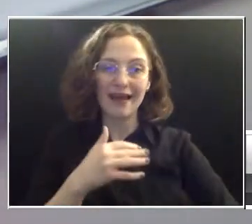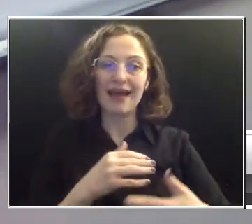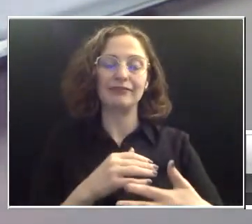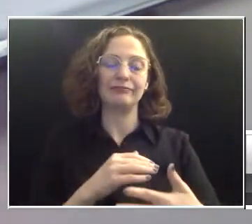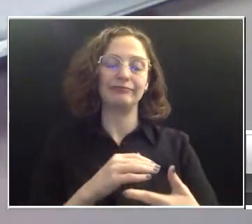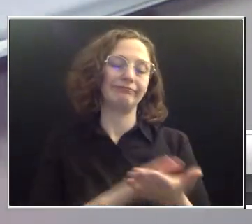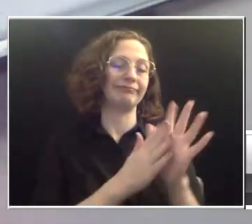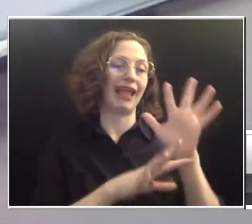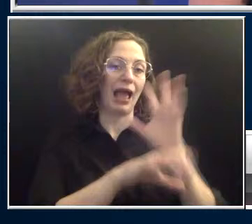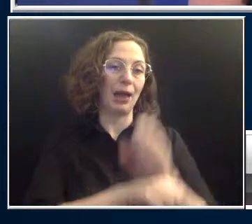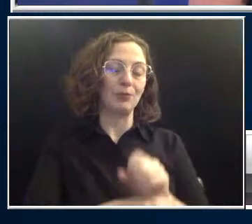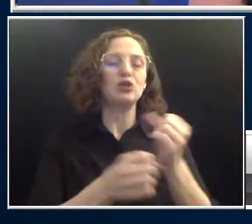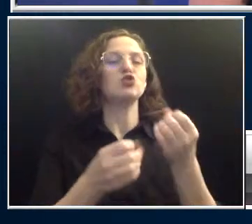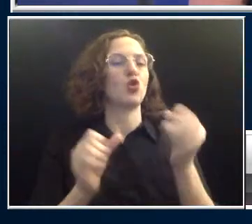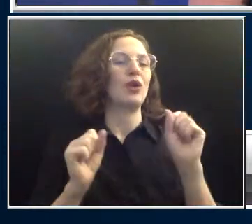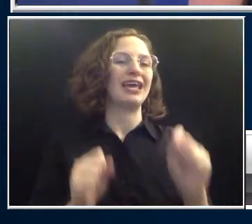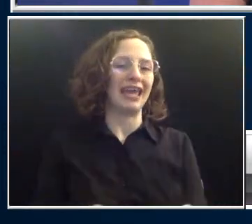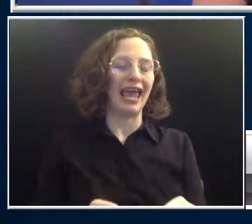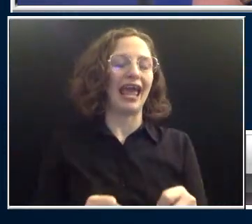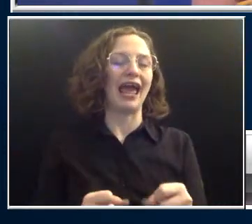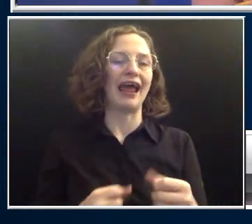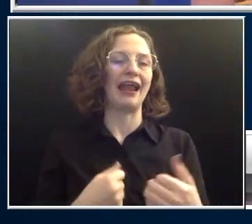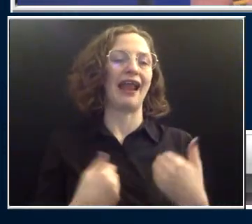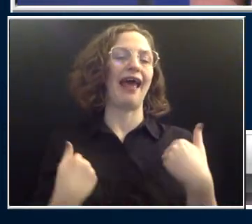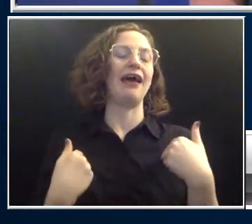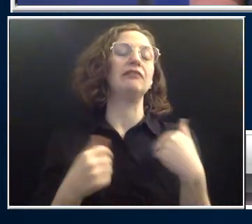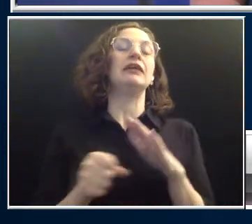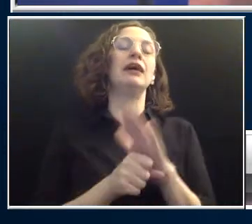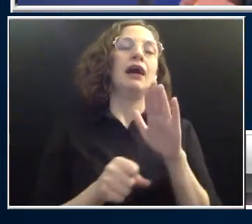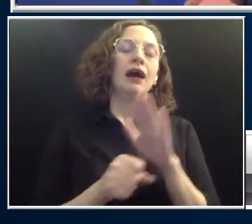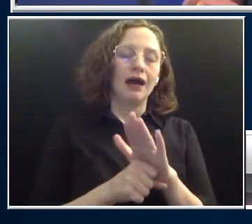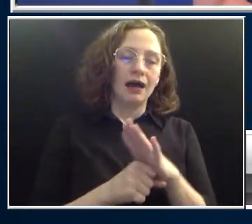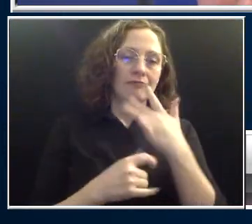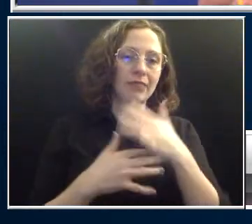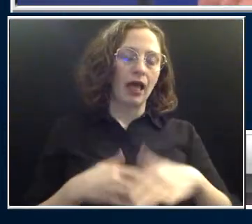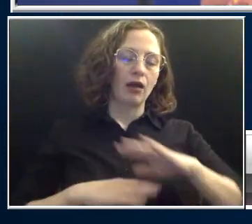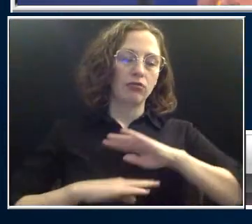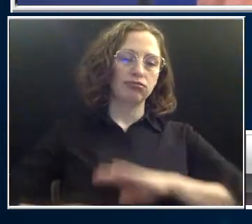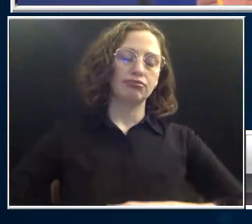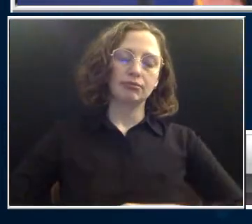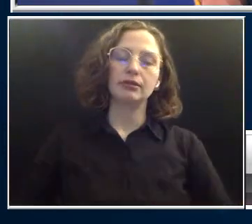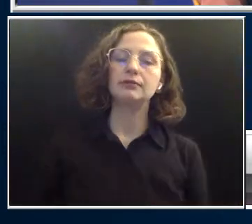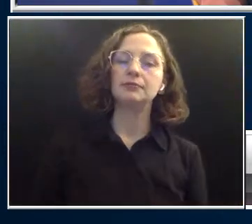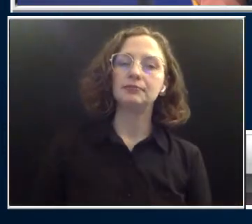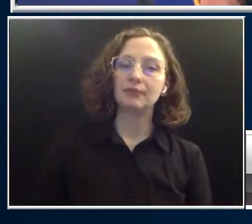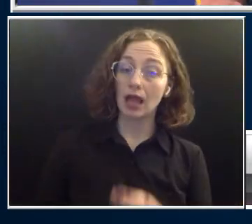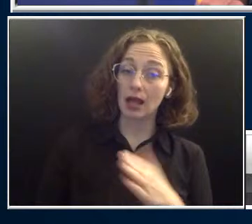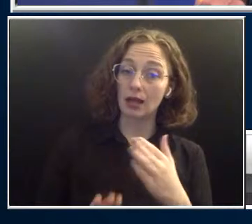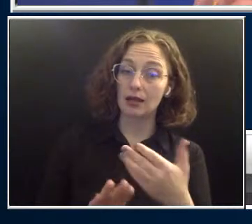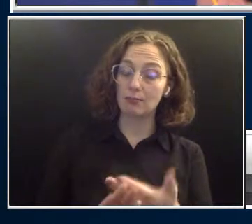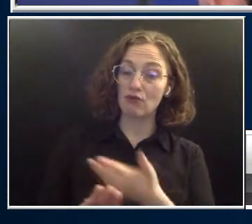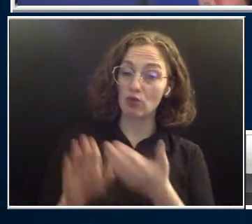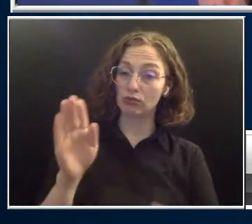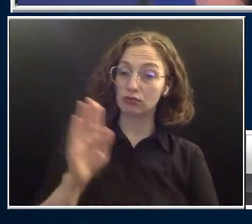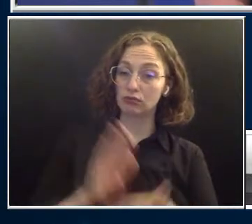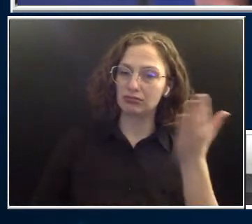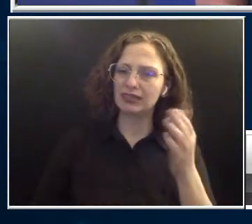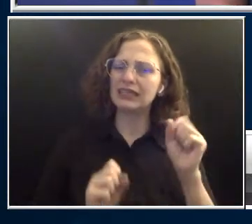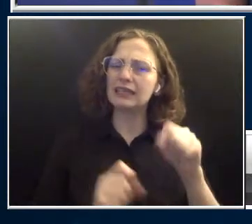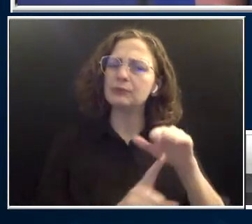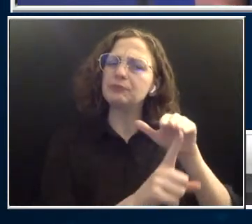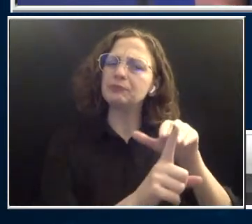chronic blood shortage. And just quickly before we let you go, just remind people just how quick and easy it can be to walk